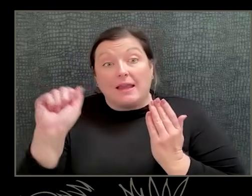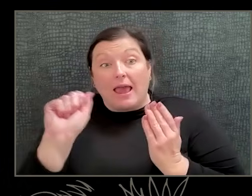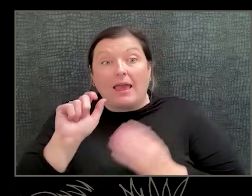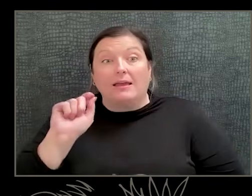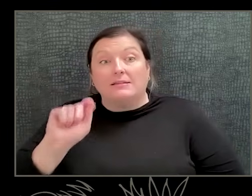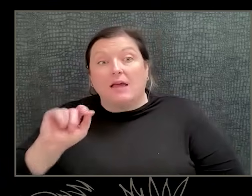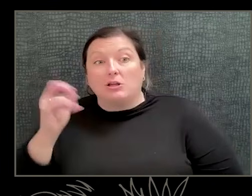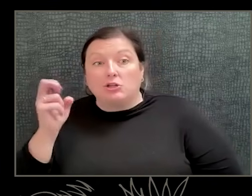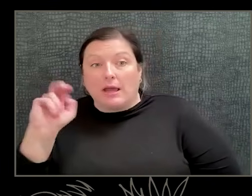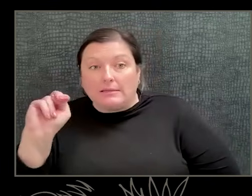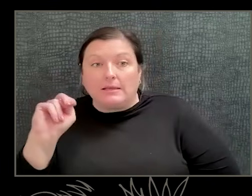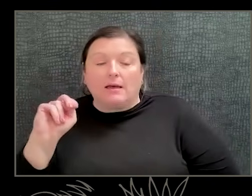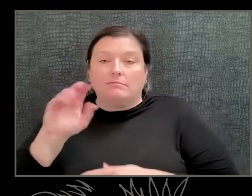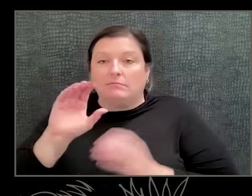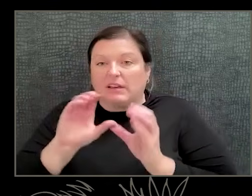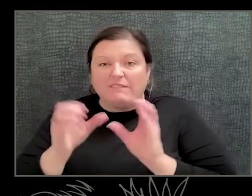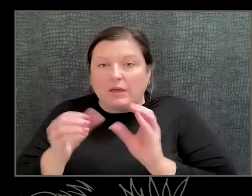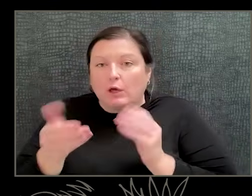project.a.config.json, whatever.